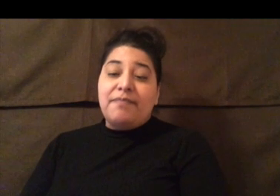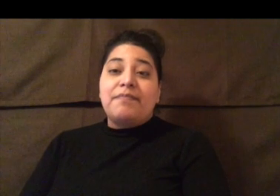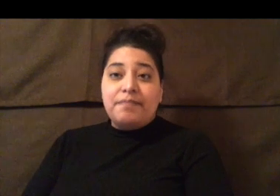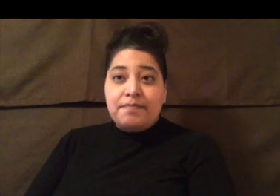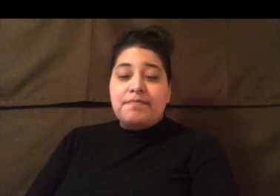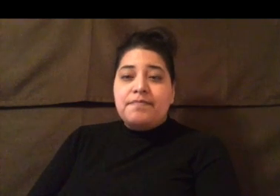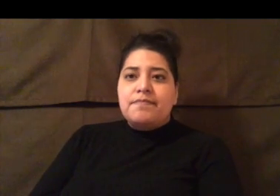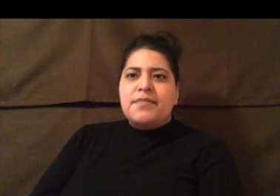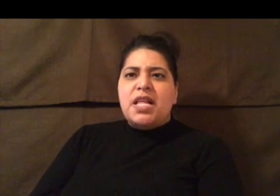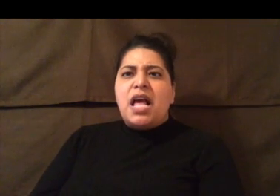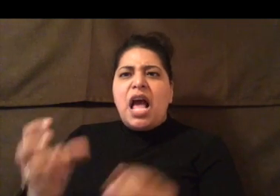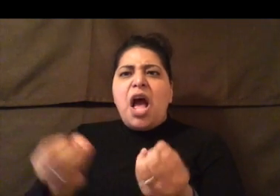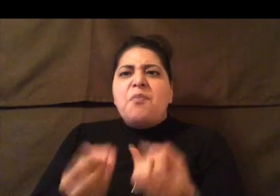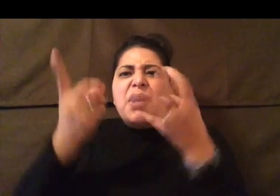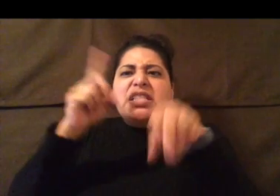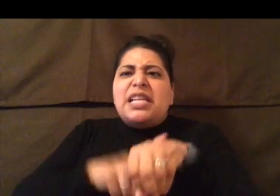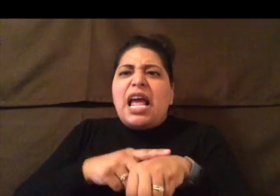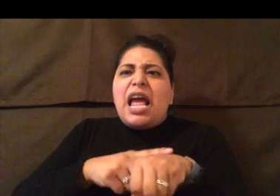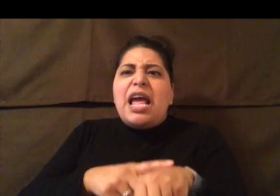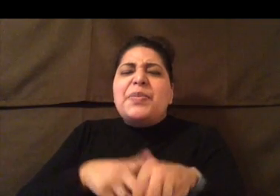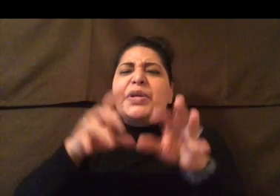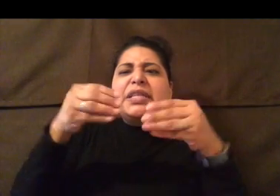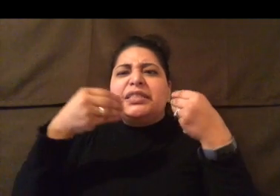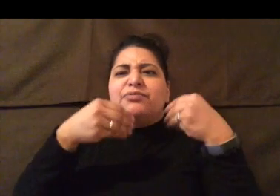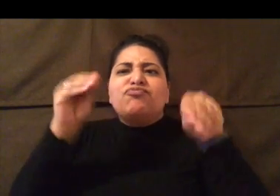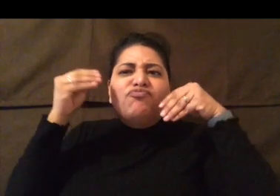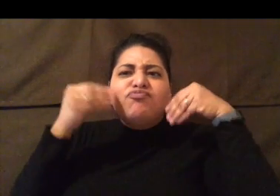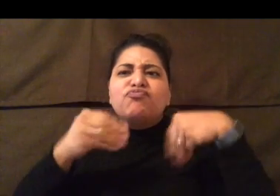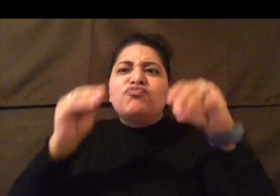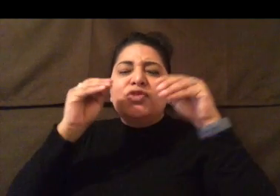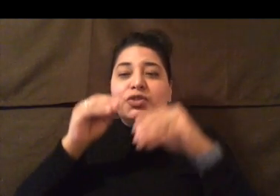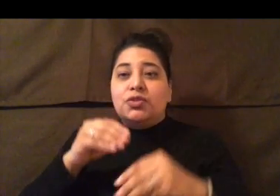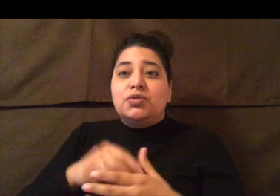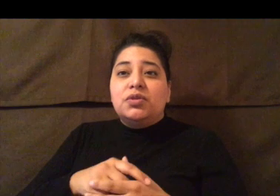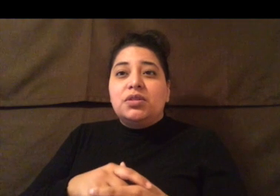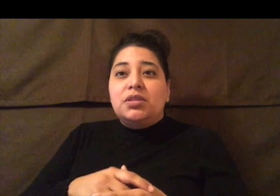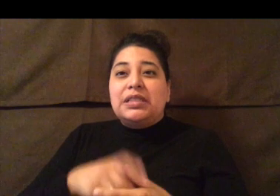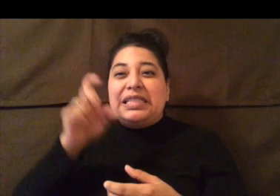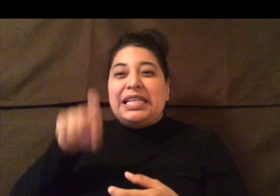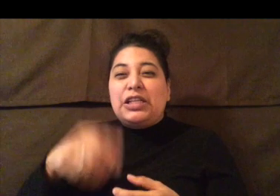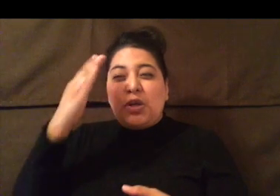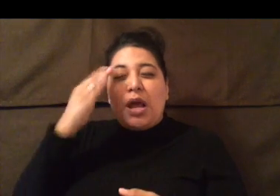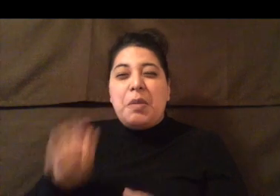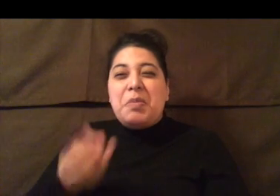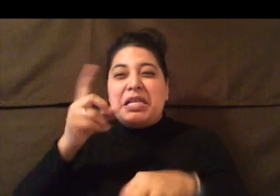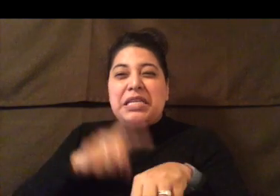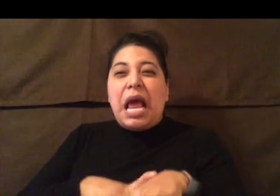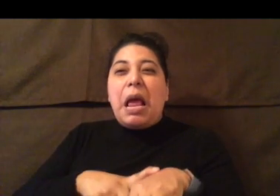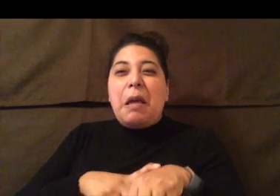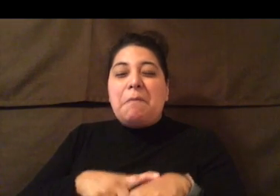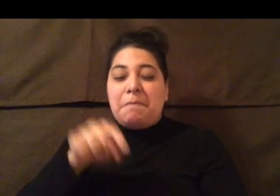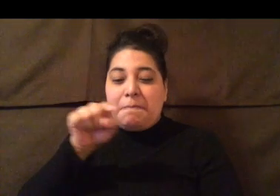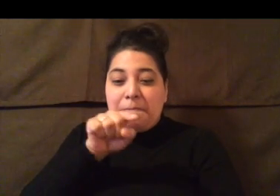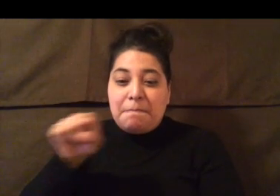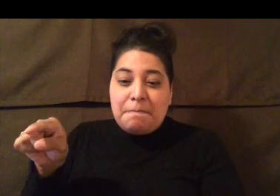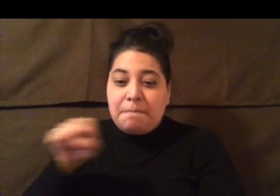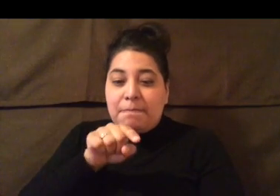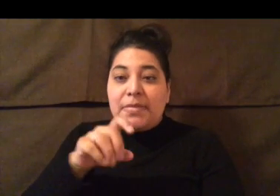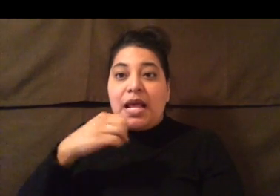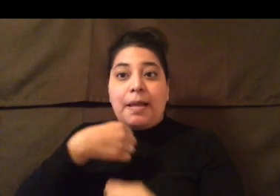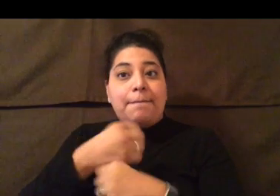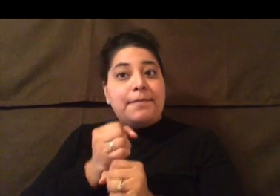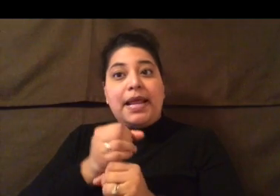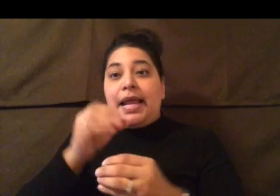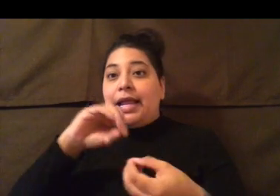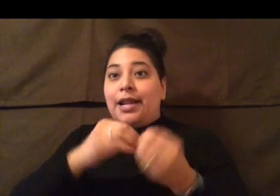at 12:45. How long did Liam spend shopping at the store? So we need to solve for how long this time is. Okay, so let's